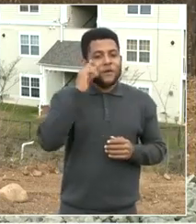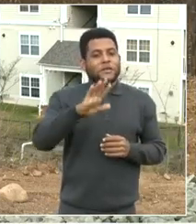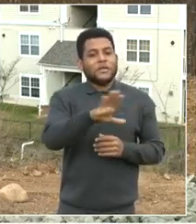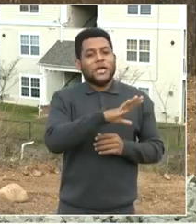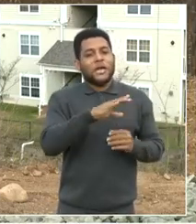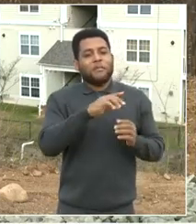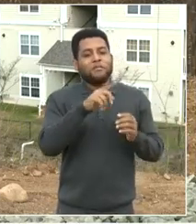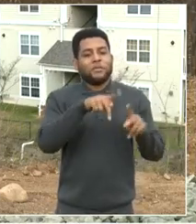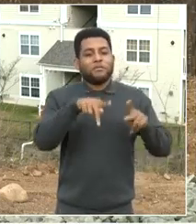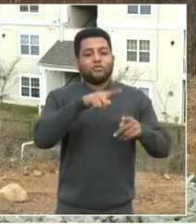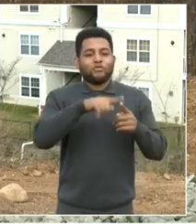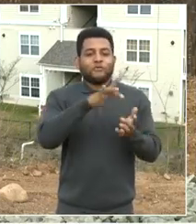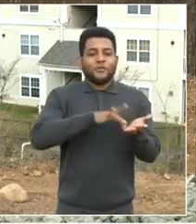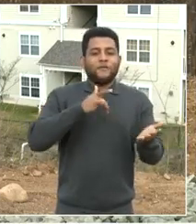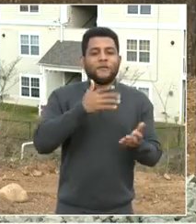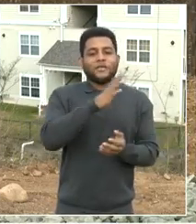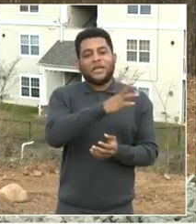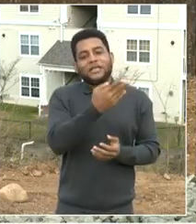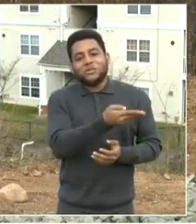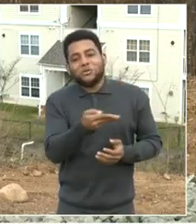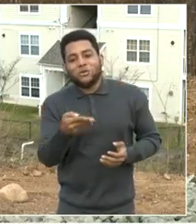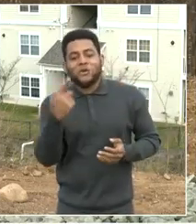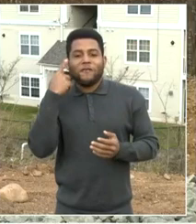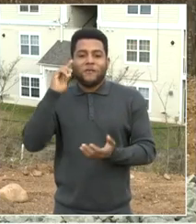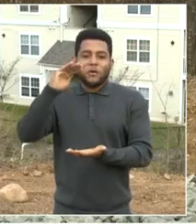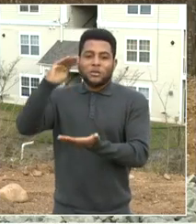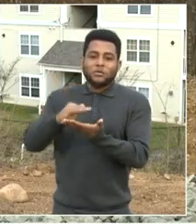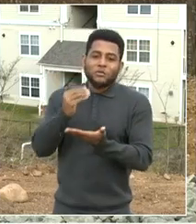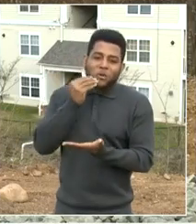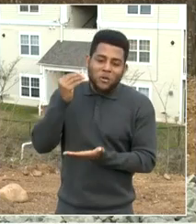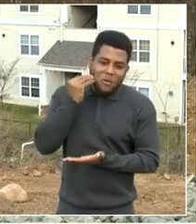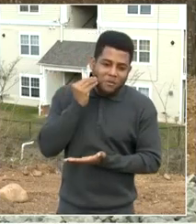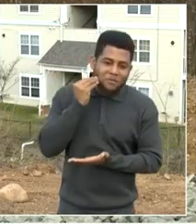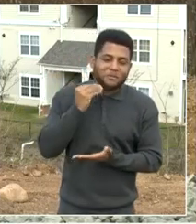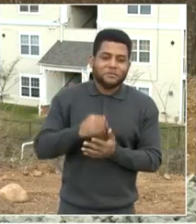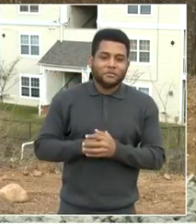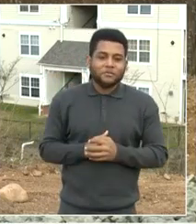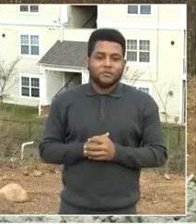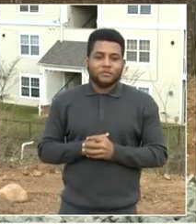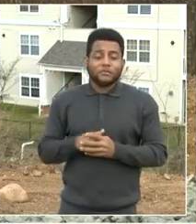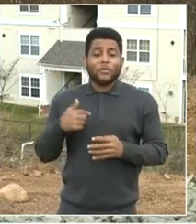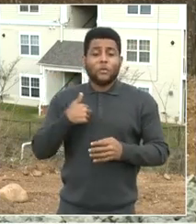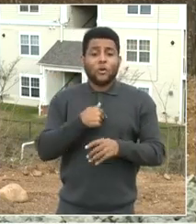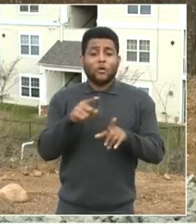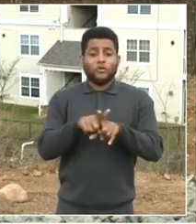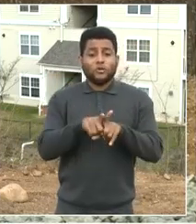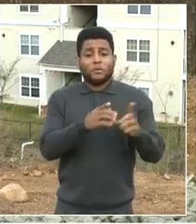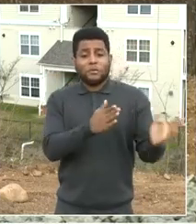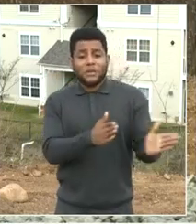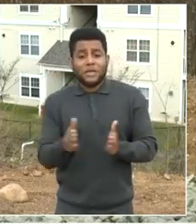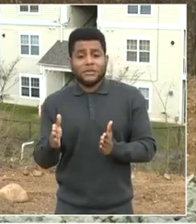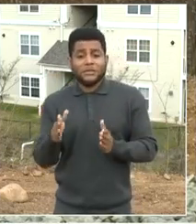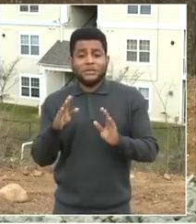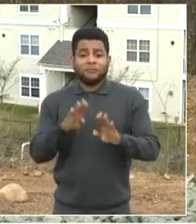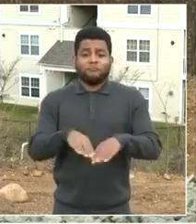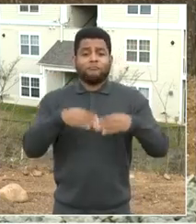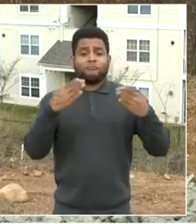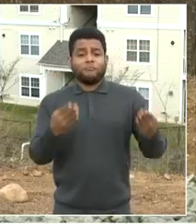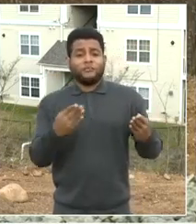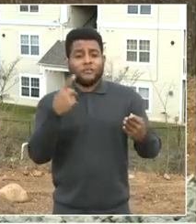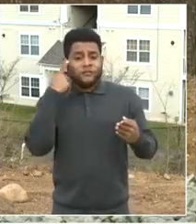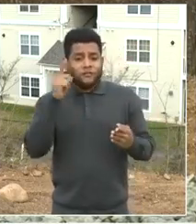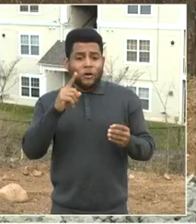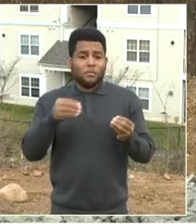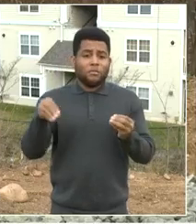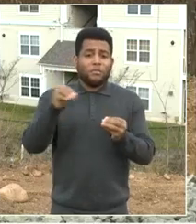this year, the district released a new one-stop shop to support homeownership in D.C. With Mayor.dc.gov, you have a